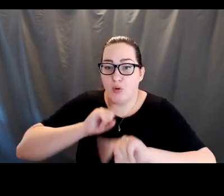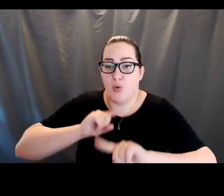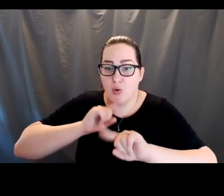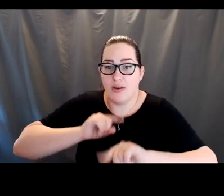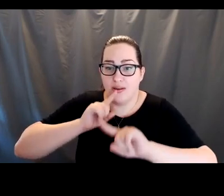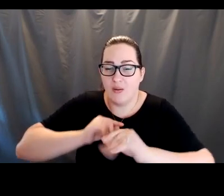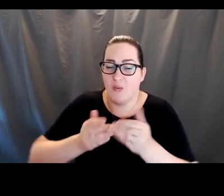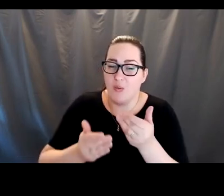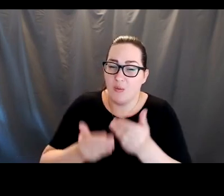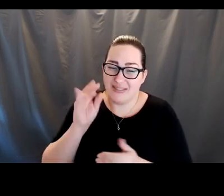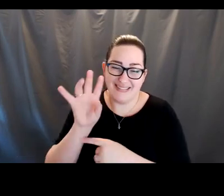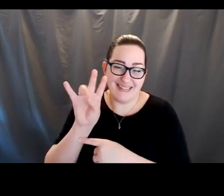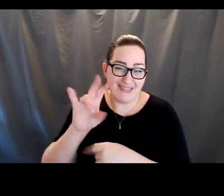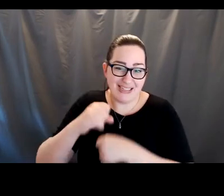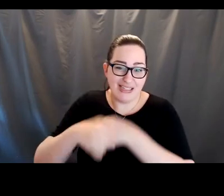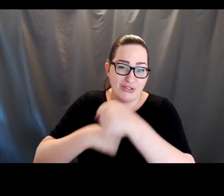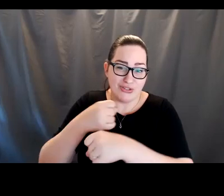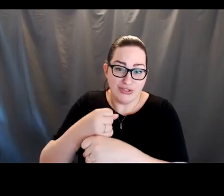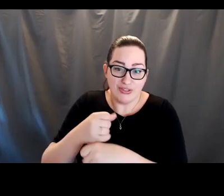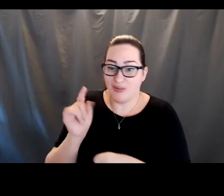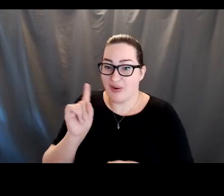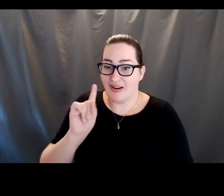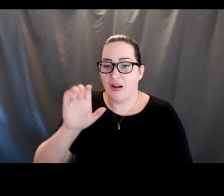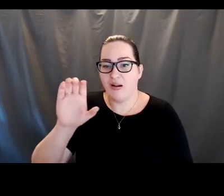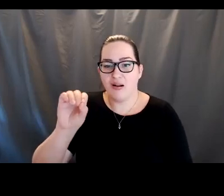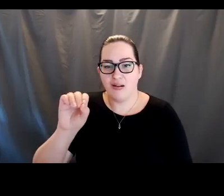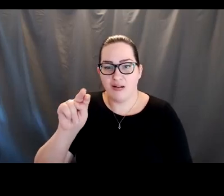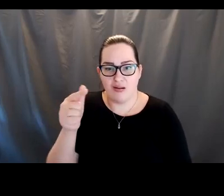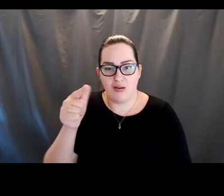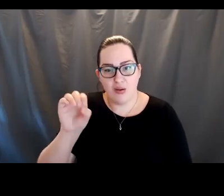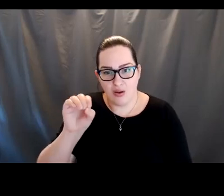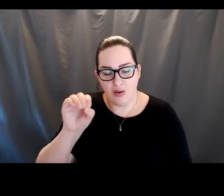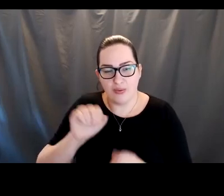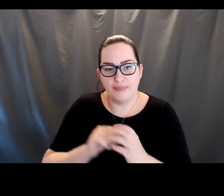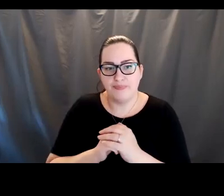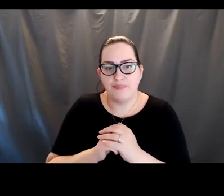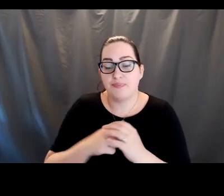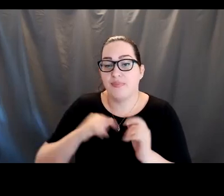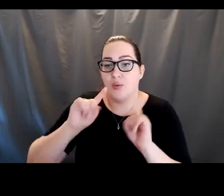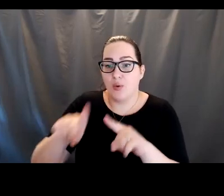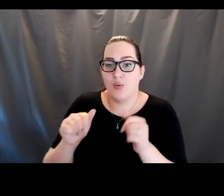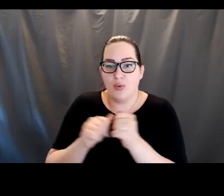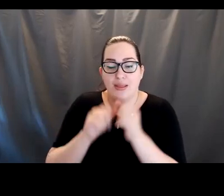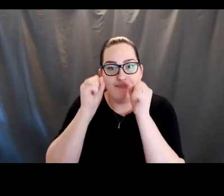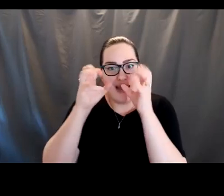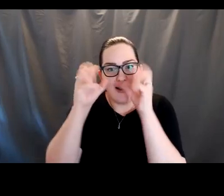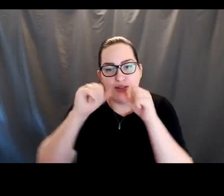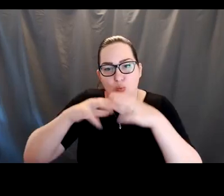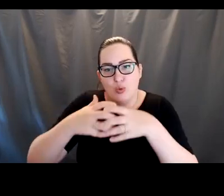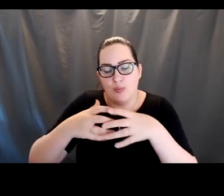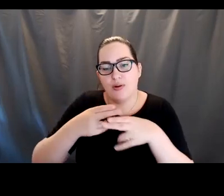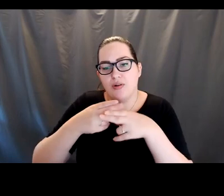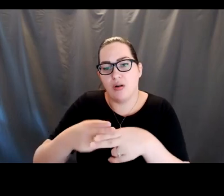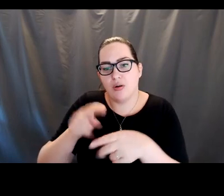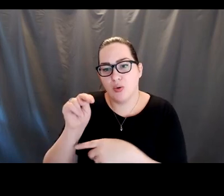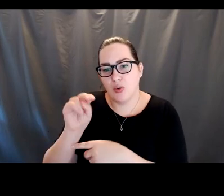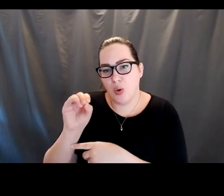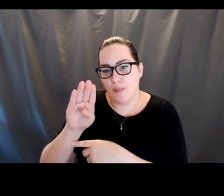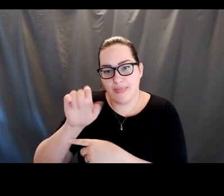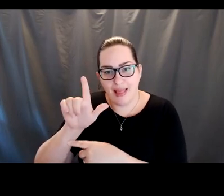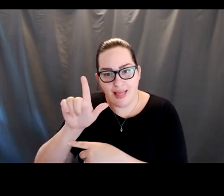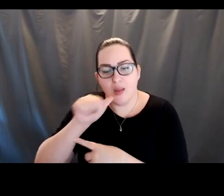Congo. What had happened was I went with this amazing group called the Nobel Women's Initiative. So it was all the